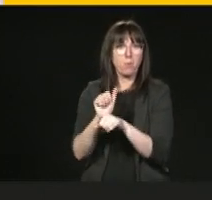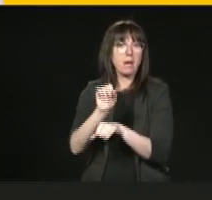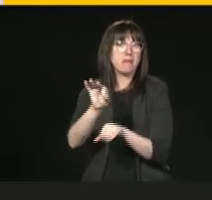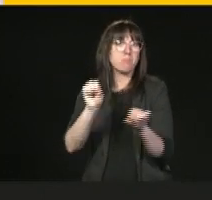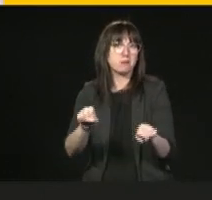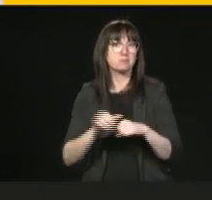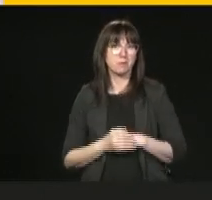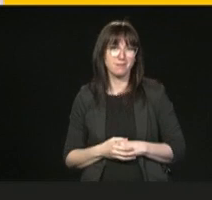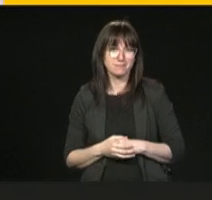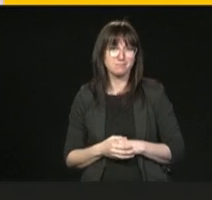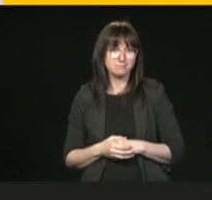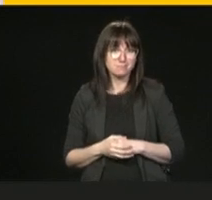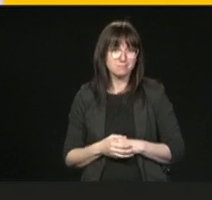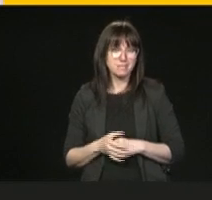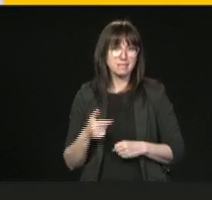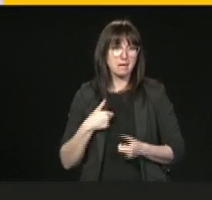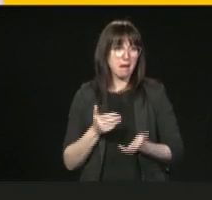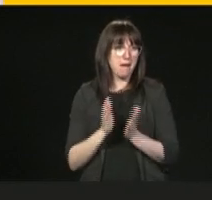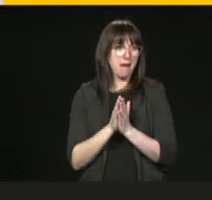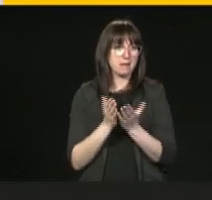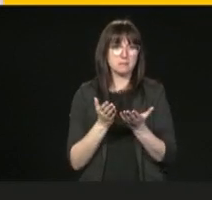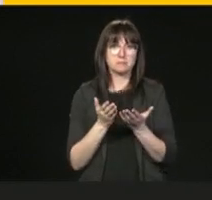We're asking people